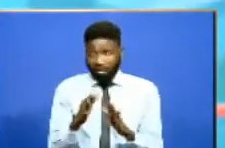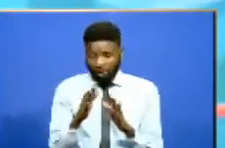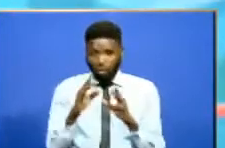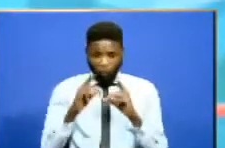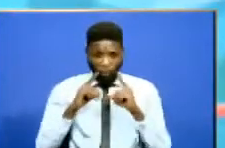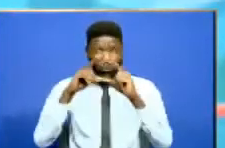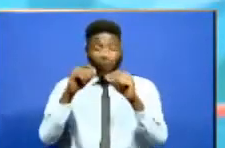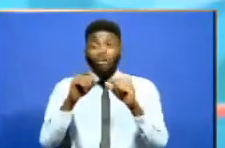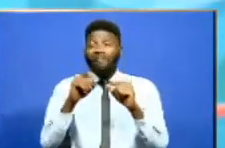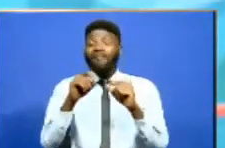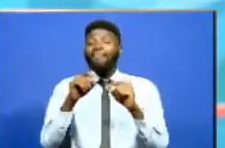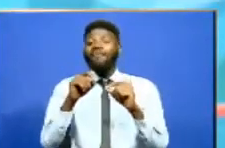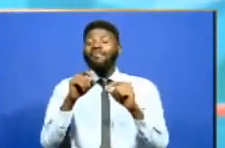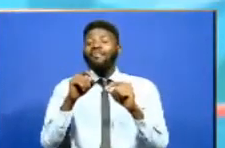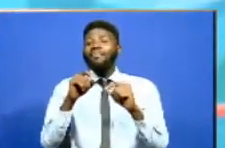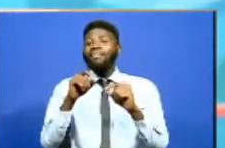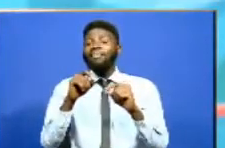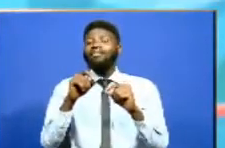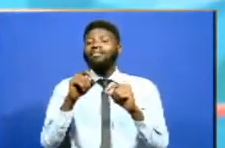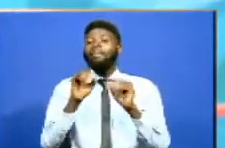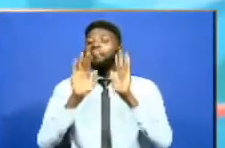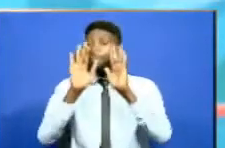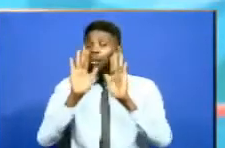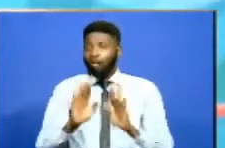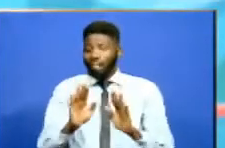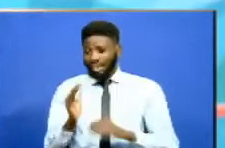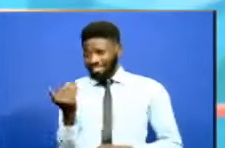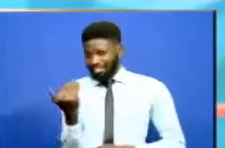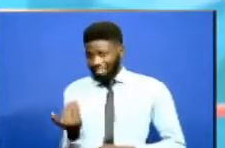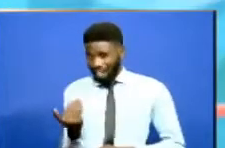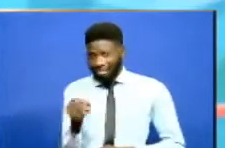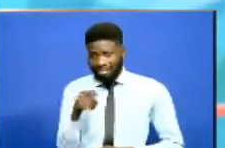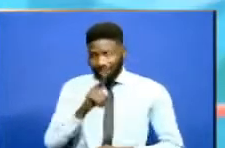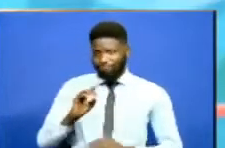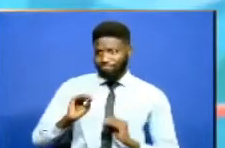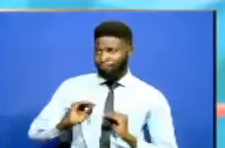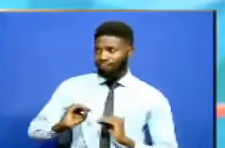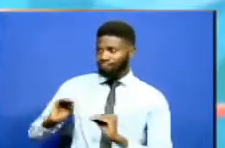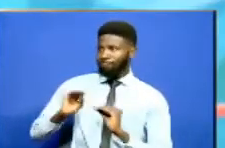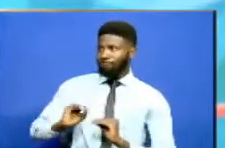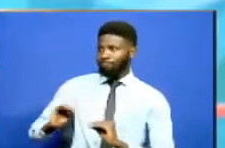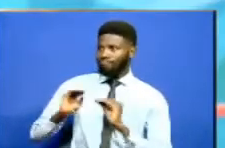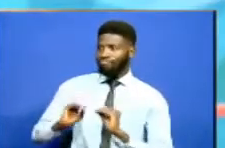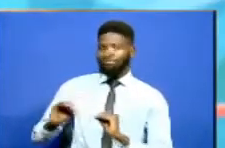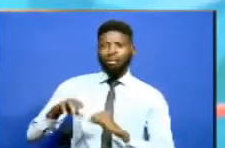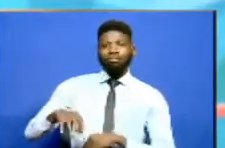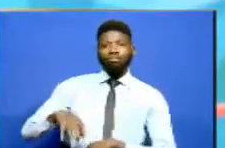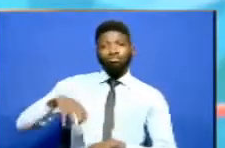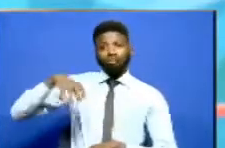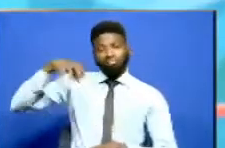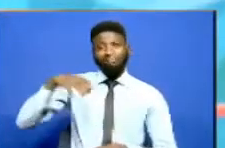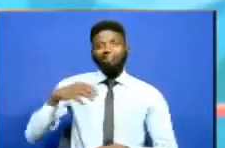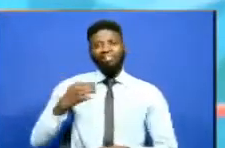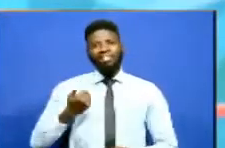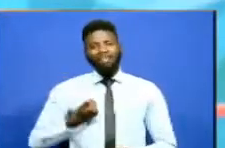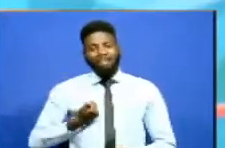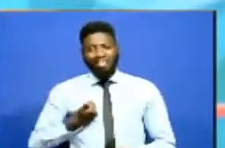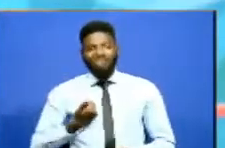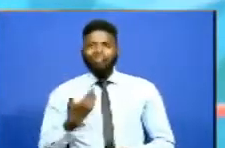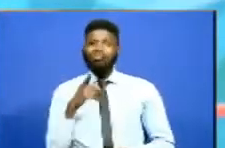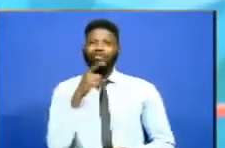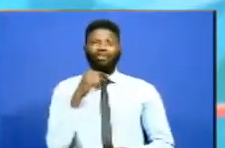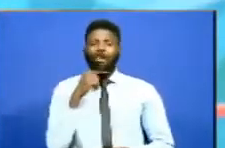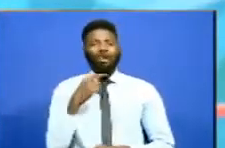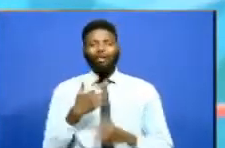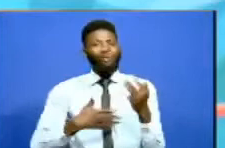how you start from bringing up a child right from the beginning, as young as they are. They are boys, they are girls. But do you make them